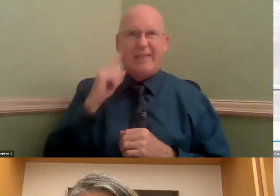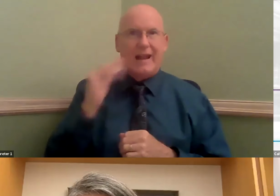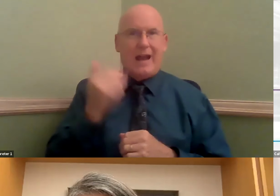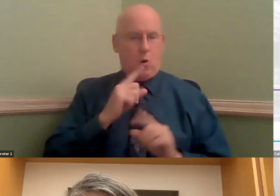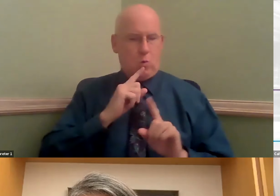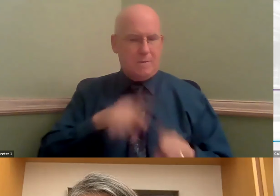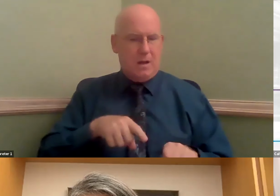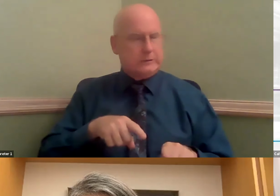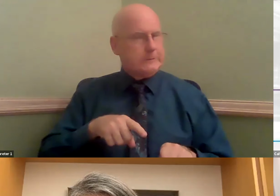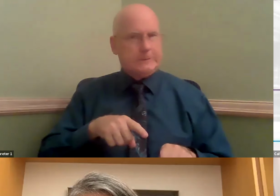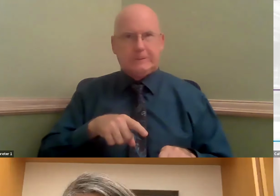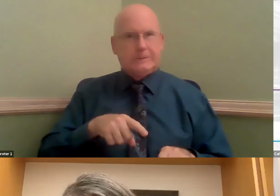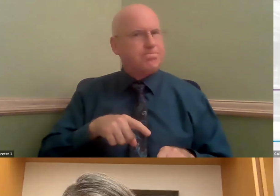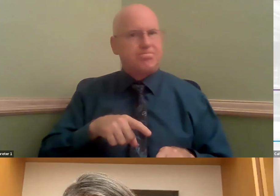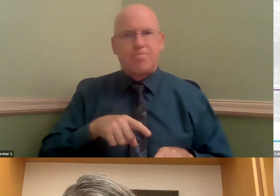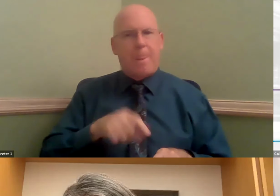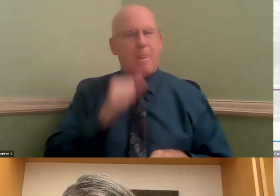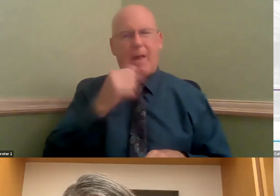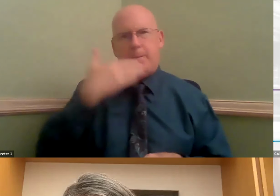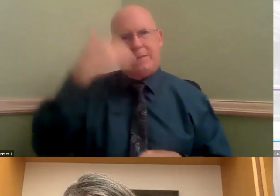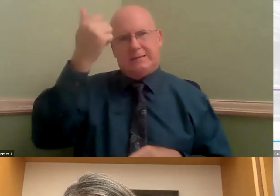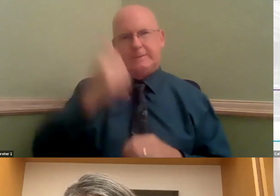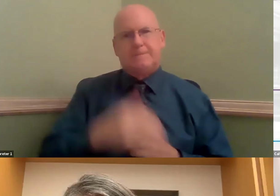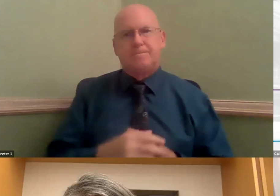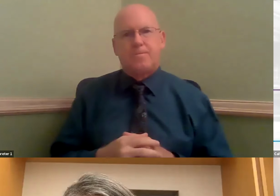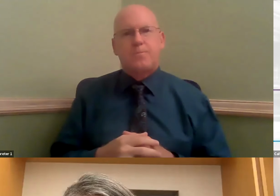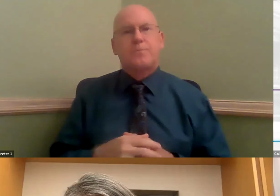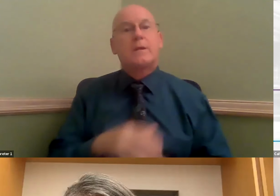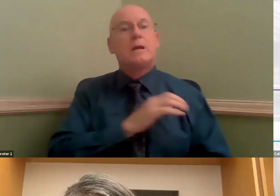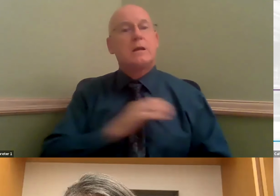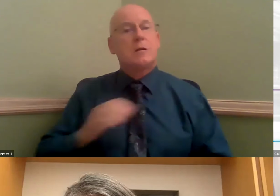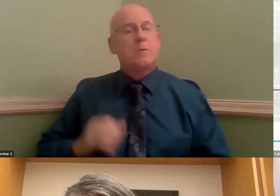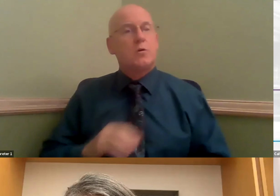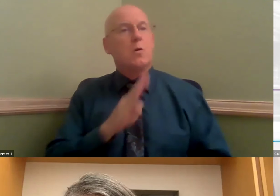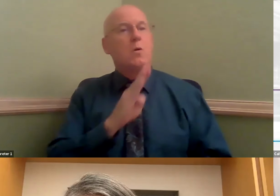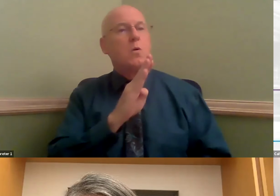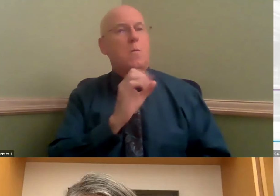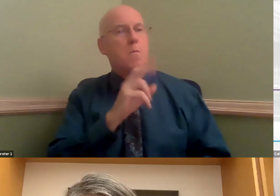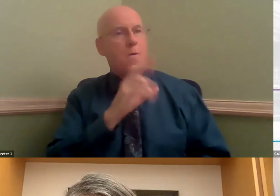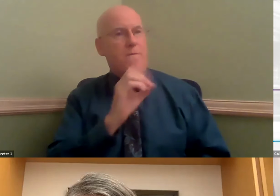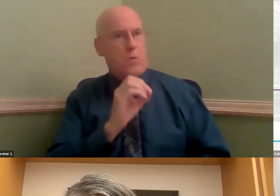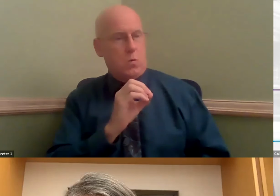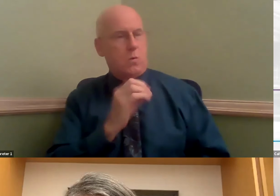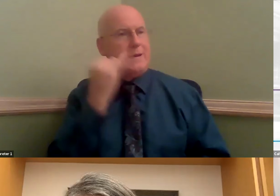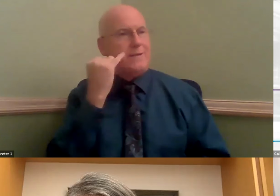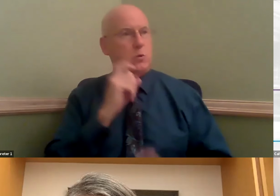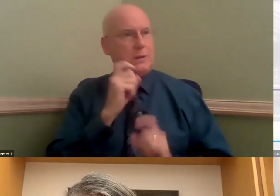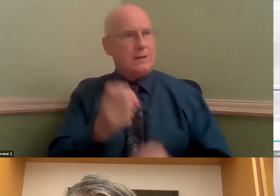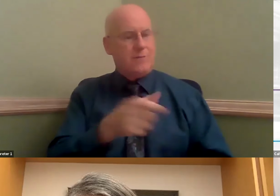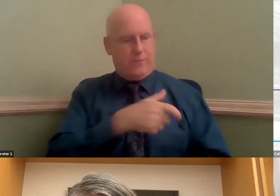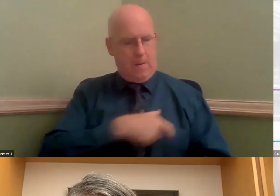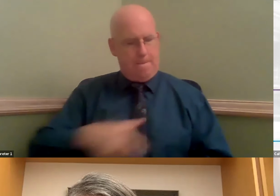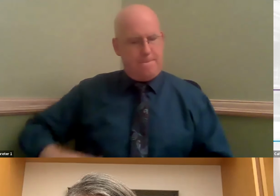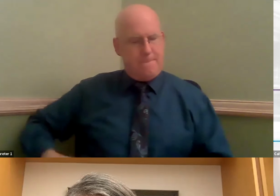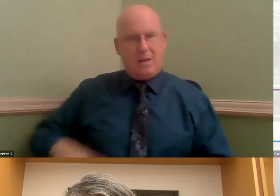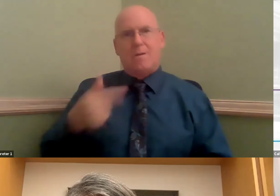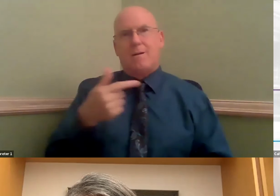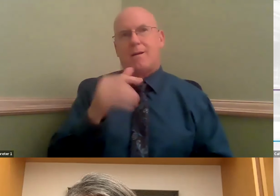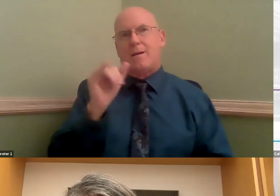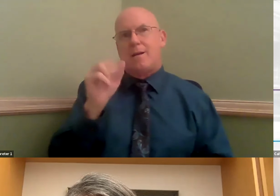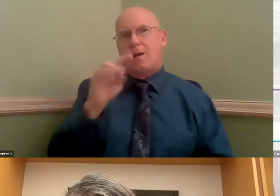was not the best. Commissioner Bovo, if you were to give Mayor Jimenez a grade on how he